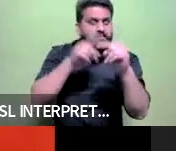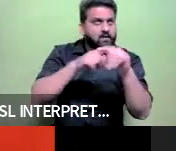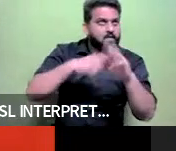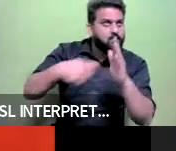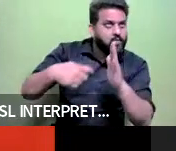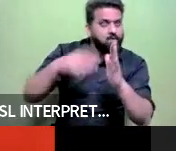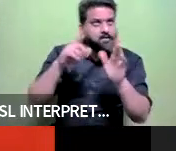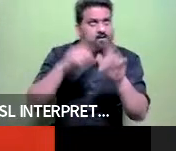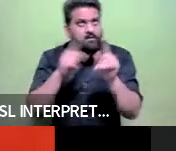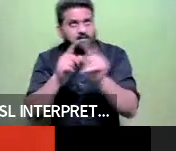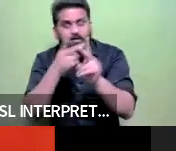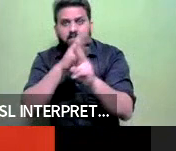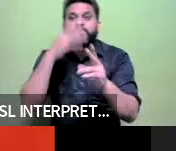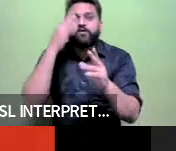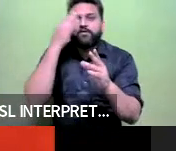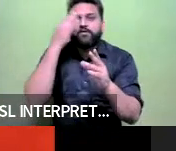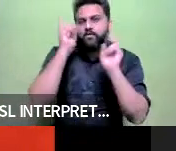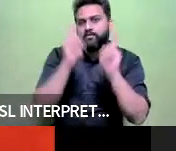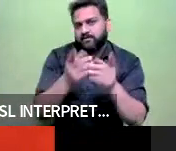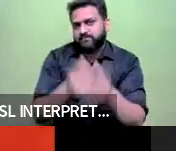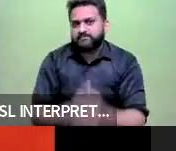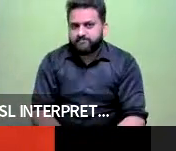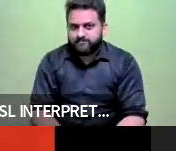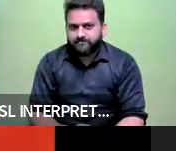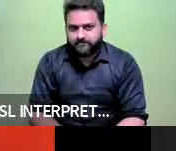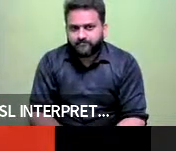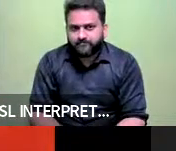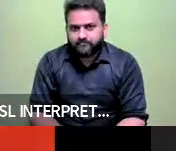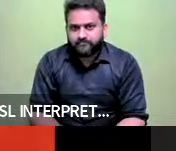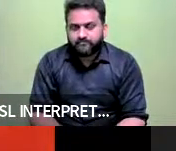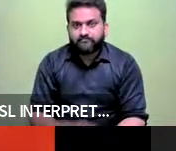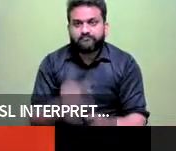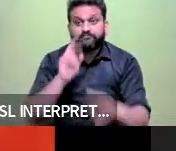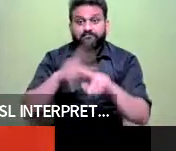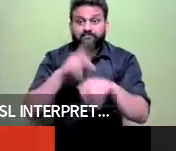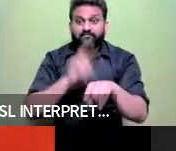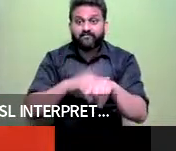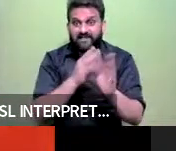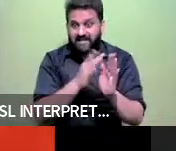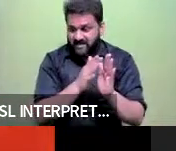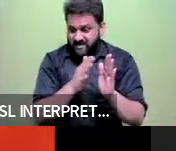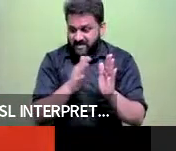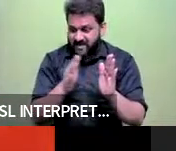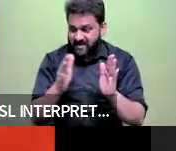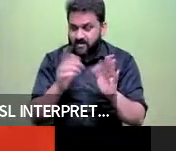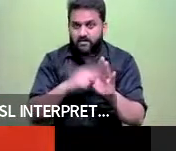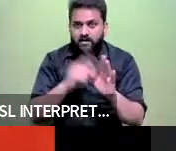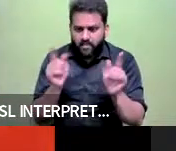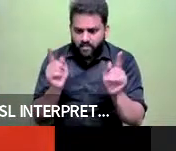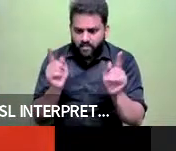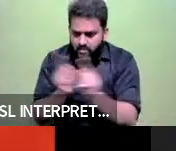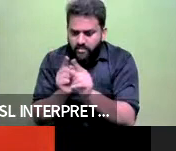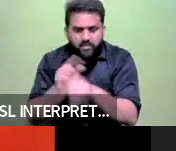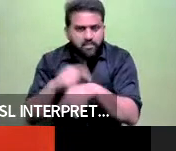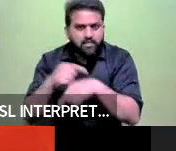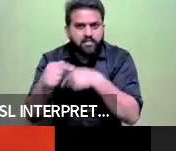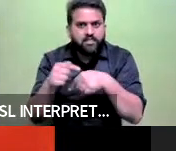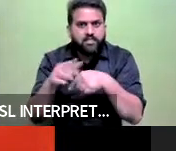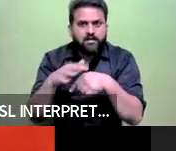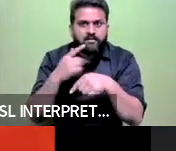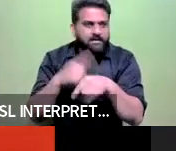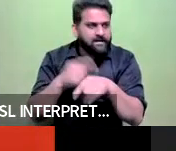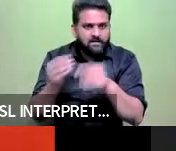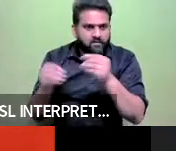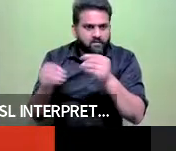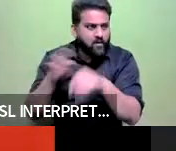argument. There's nothing in that one. Even if the time is less and you have no extra time, even